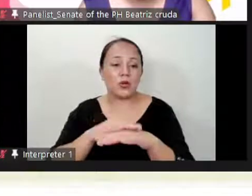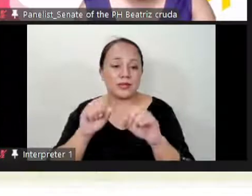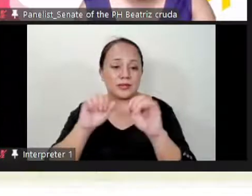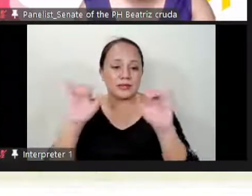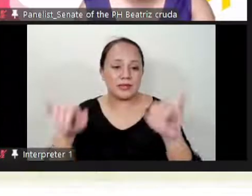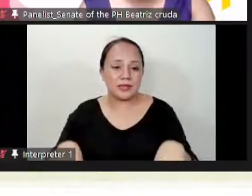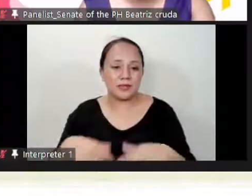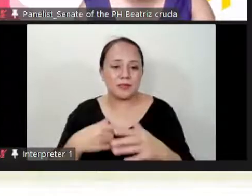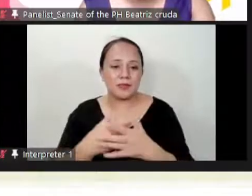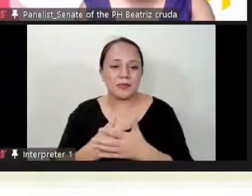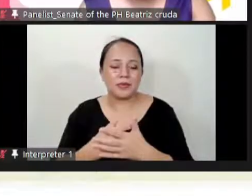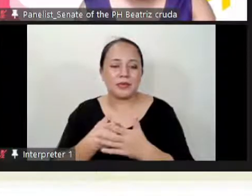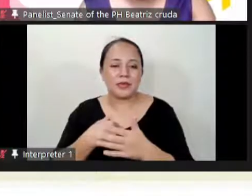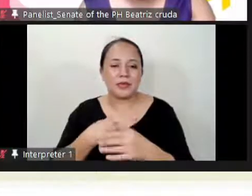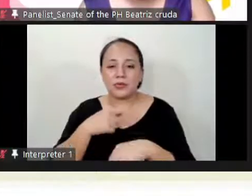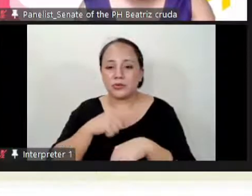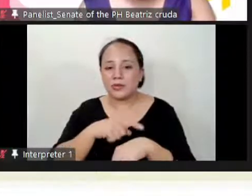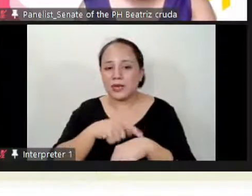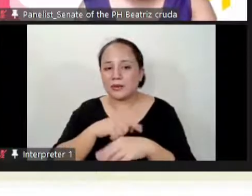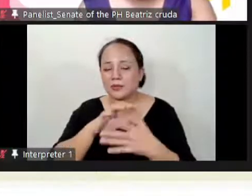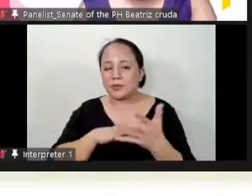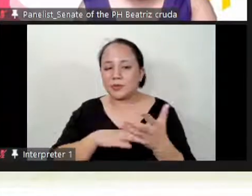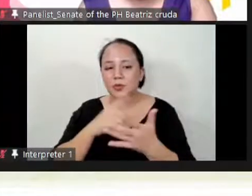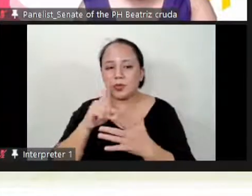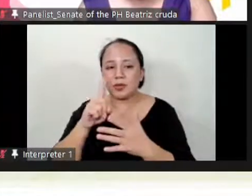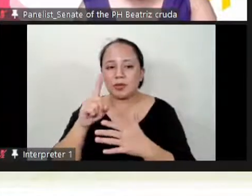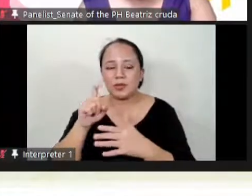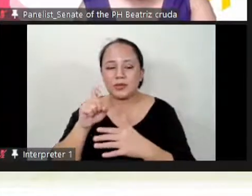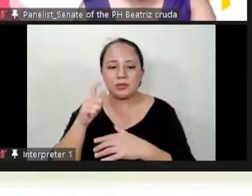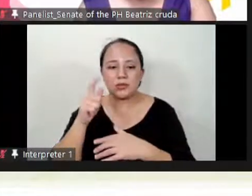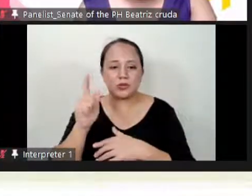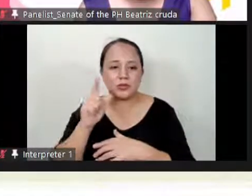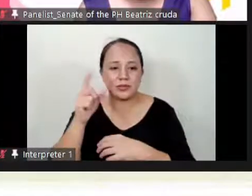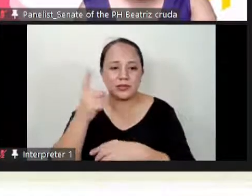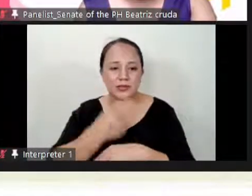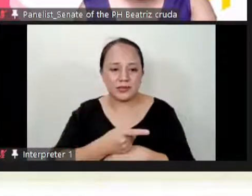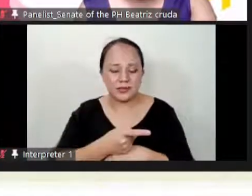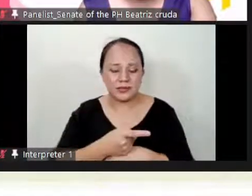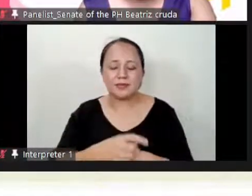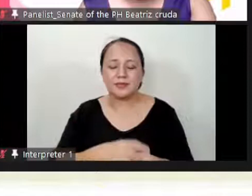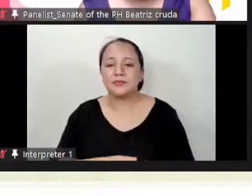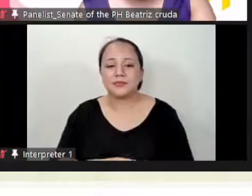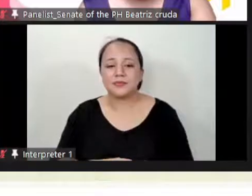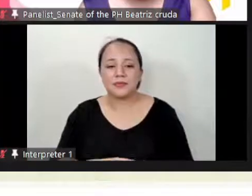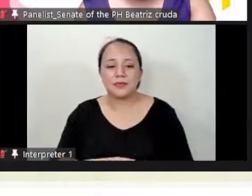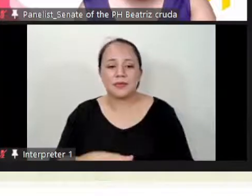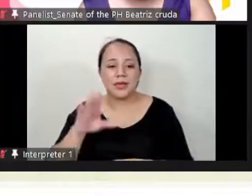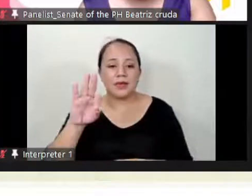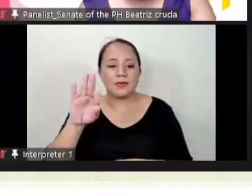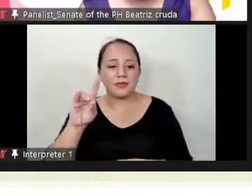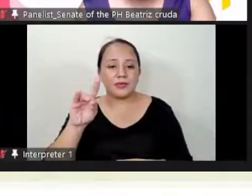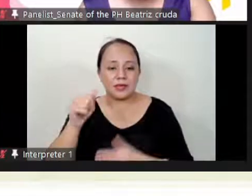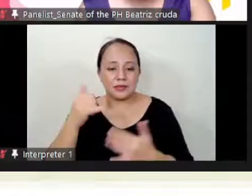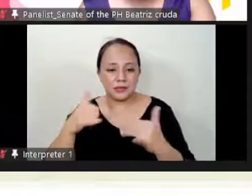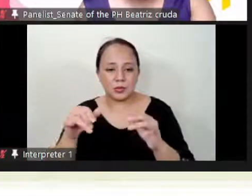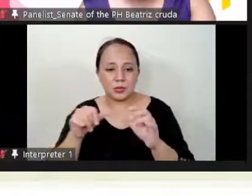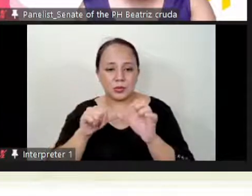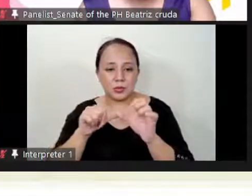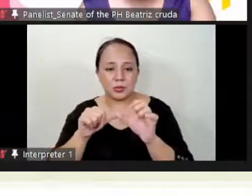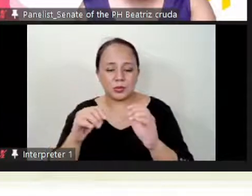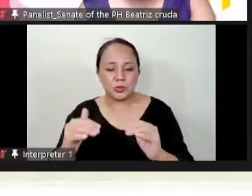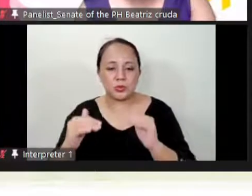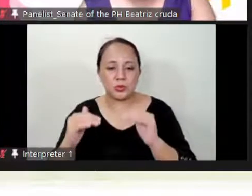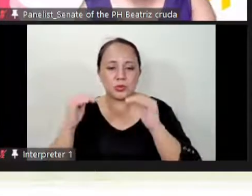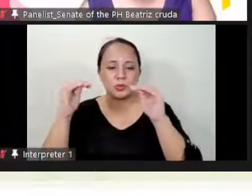significantly cut the turnaround time to less than 120 days. The FDA will also continue to upgrade